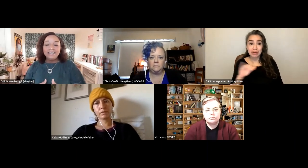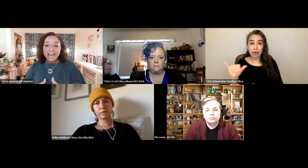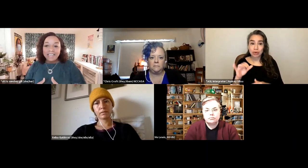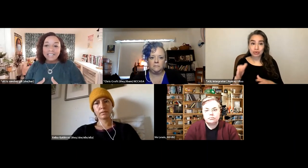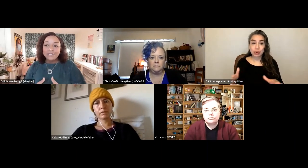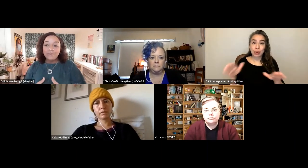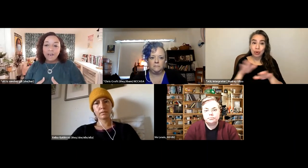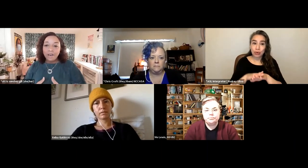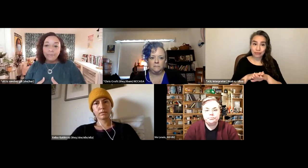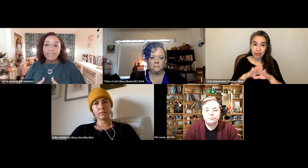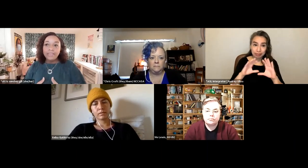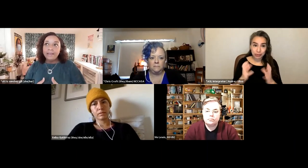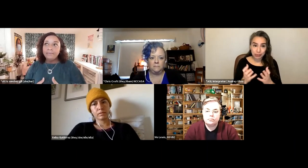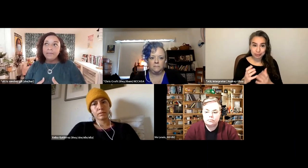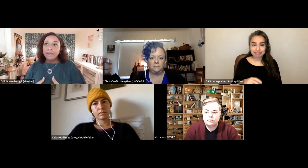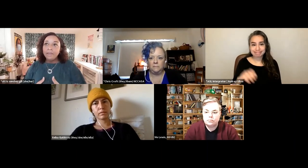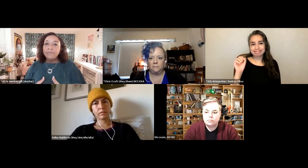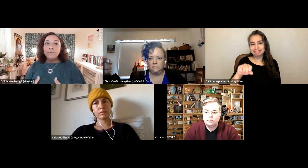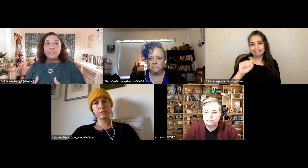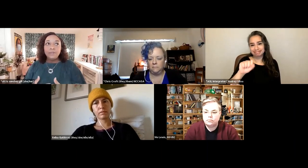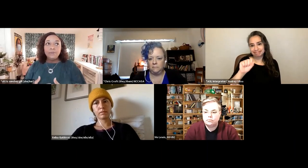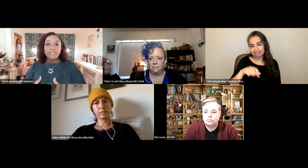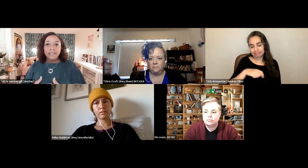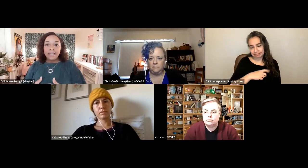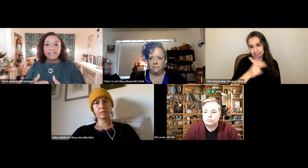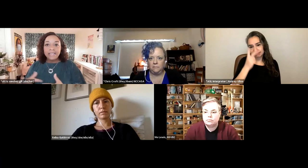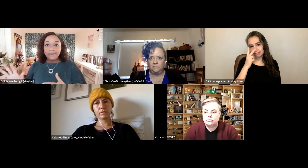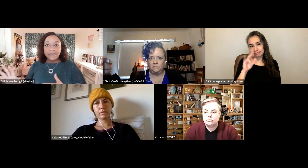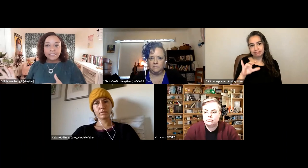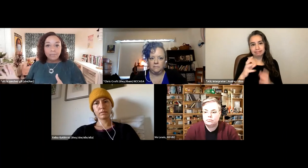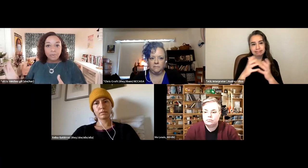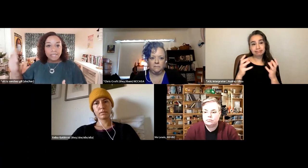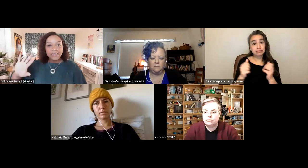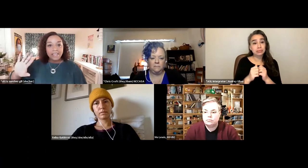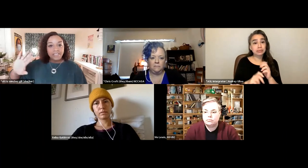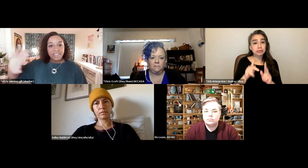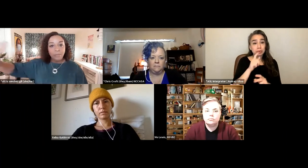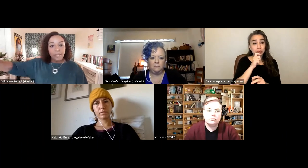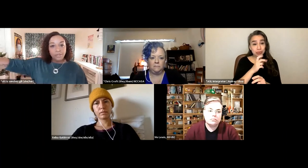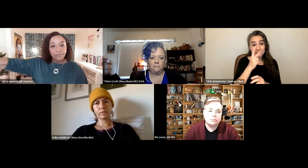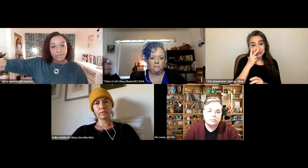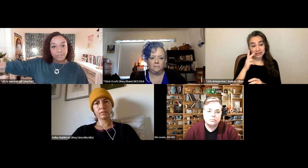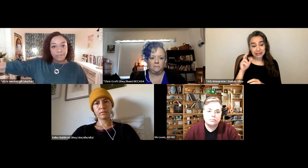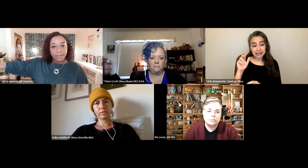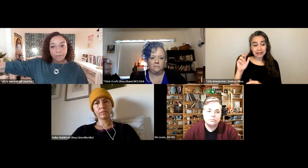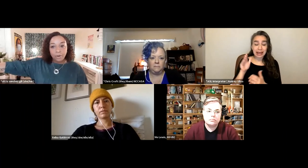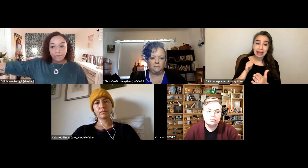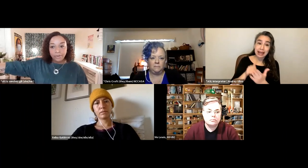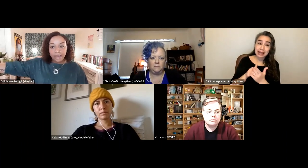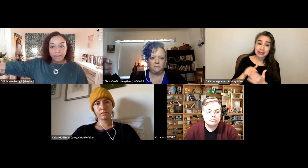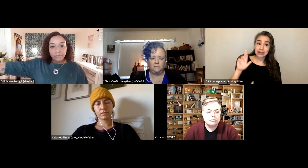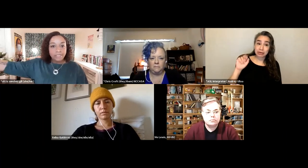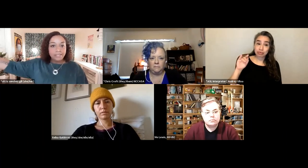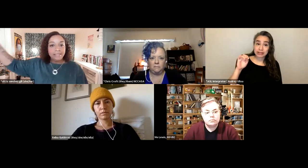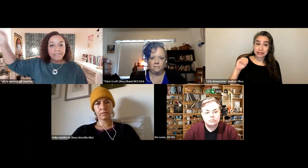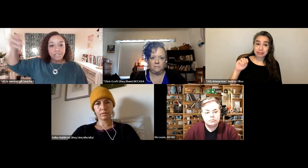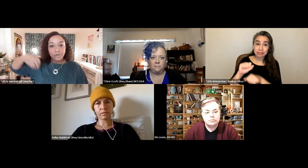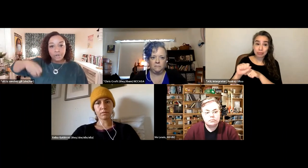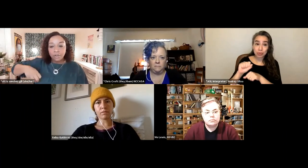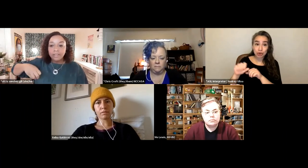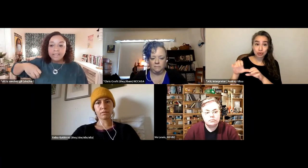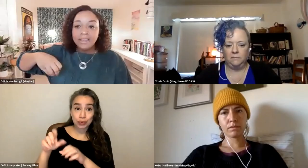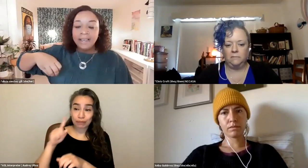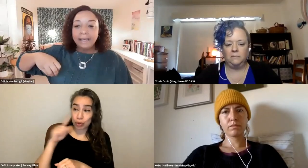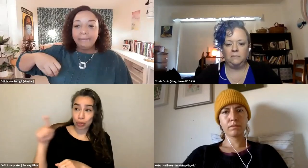see this a lot as well with um folks who see anti-racism work as like a thing we do for those people over there versus an